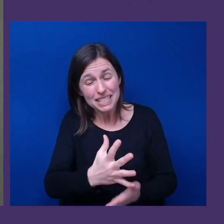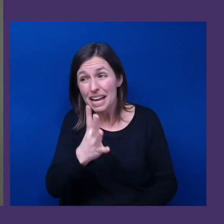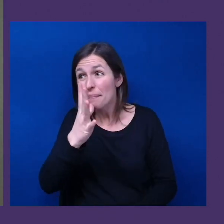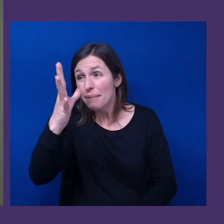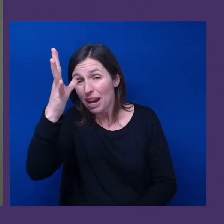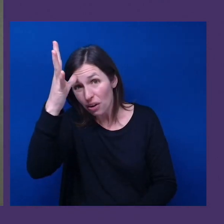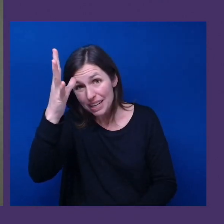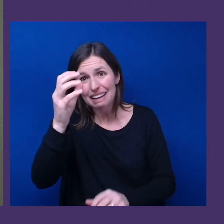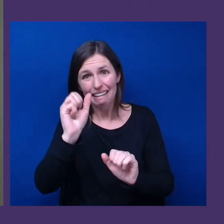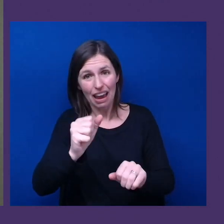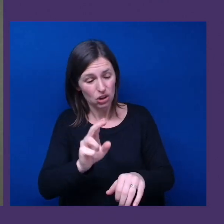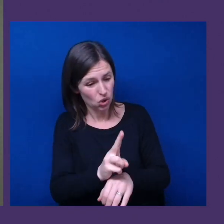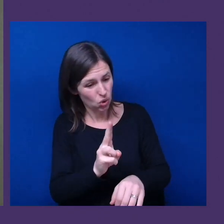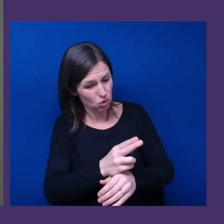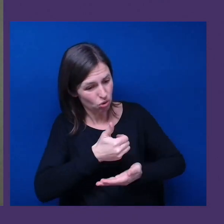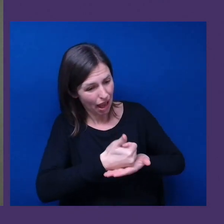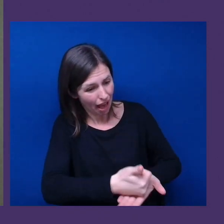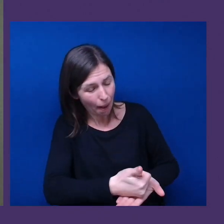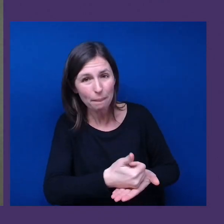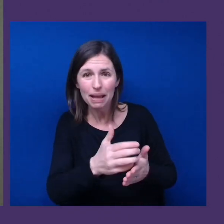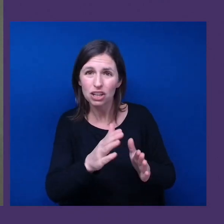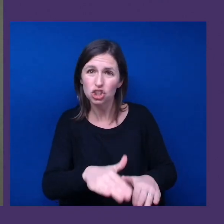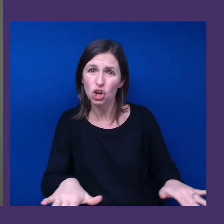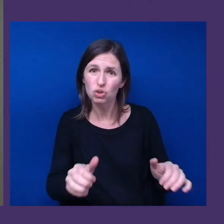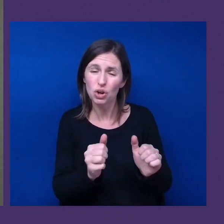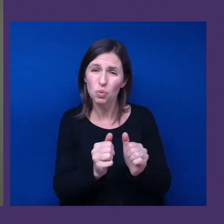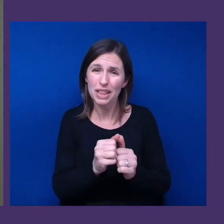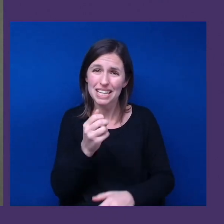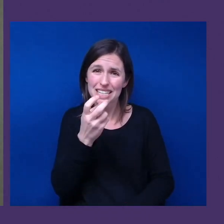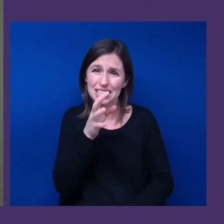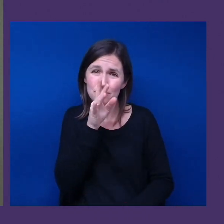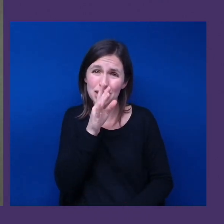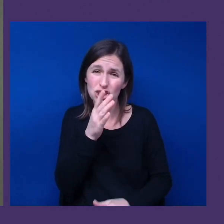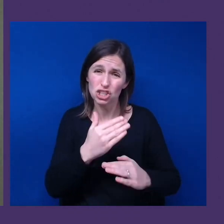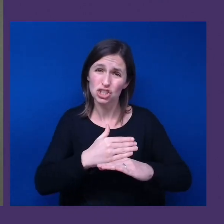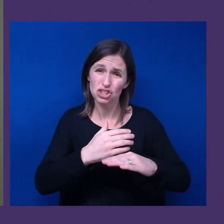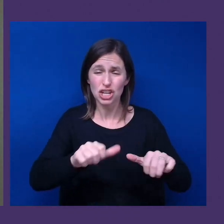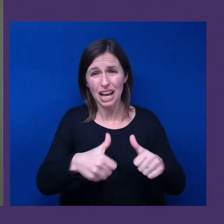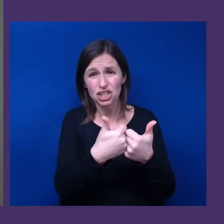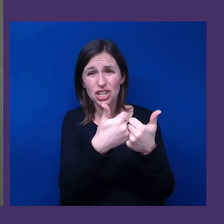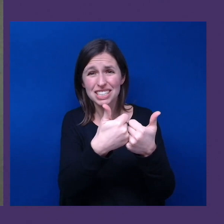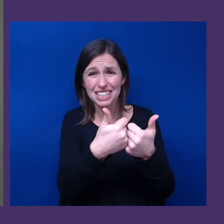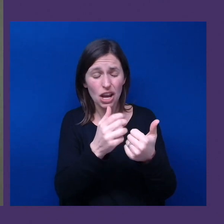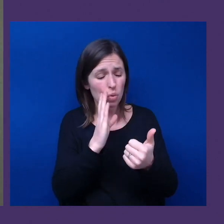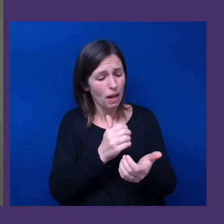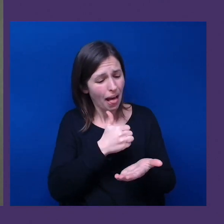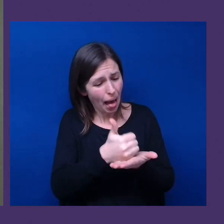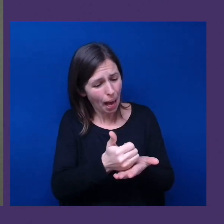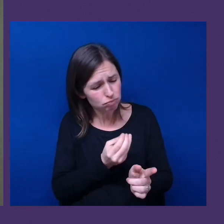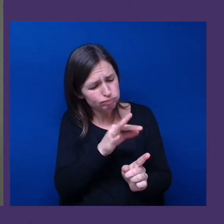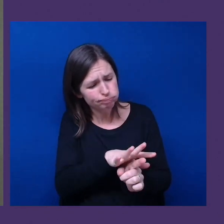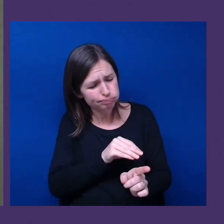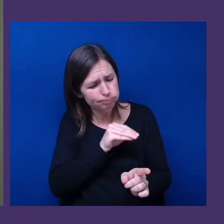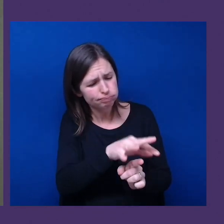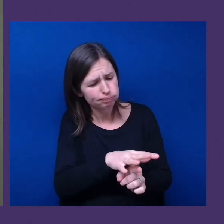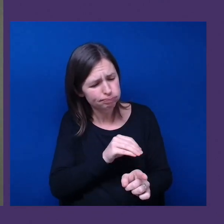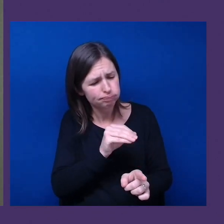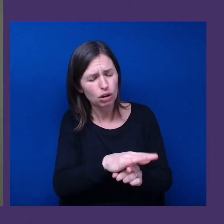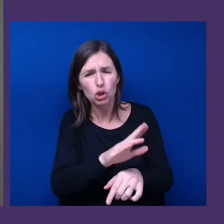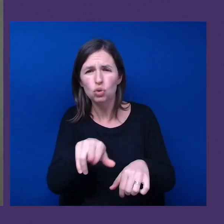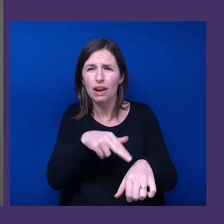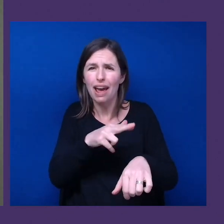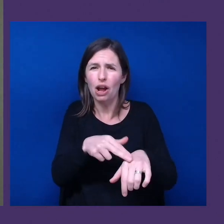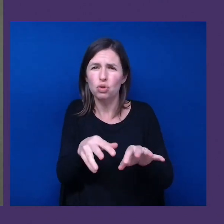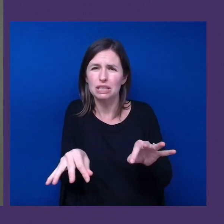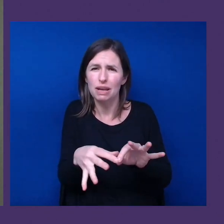challenges. It could help them with exposure to fluent speech and motivate them with fun games to articulate and produce